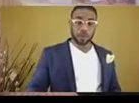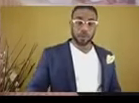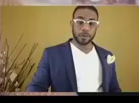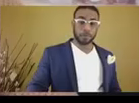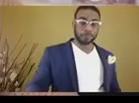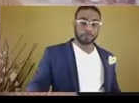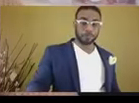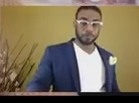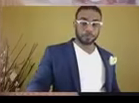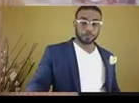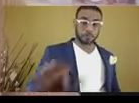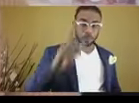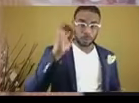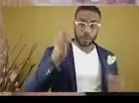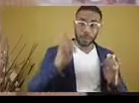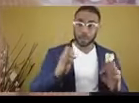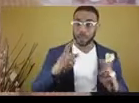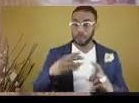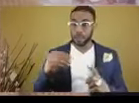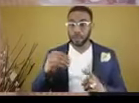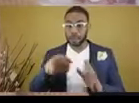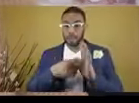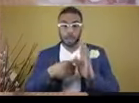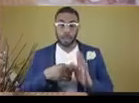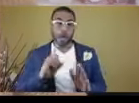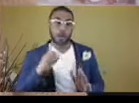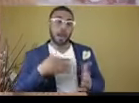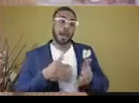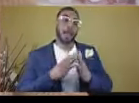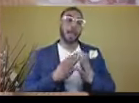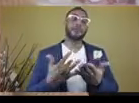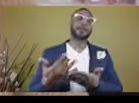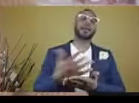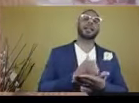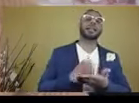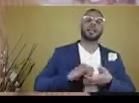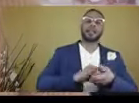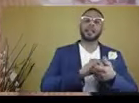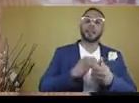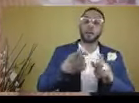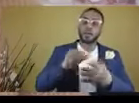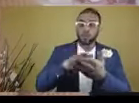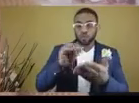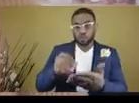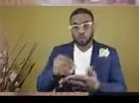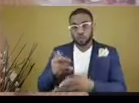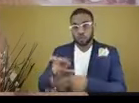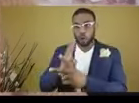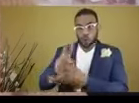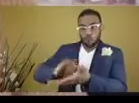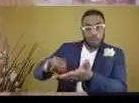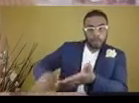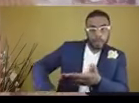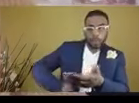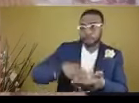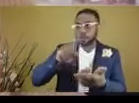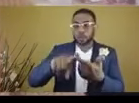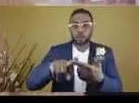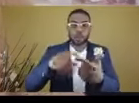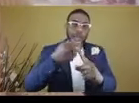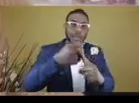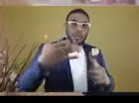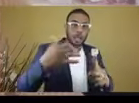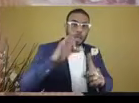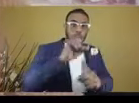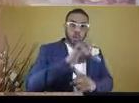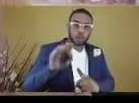the efforts and the demands that we're asking collectively, from student loan forgiveness to expanding Social